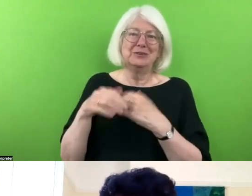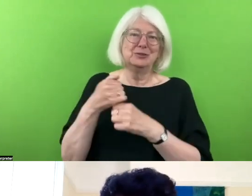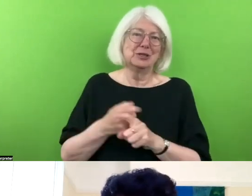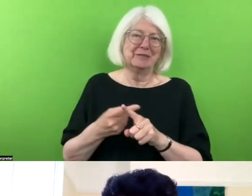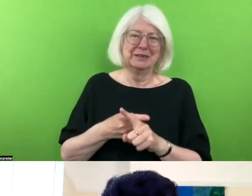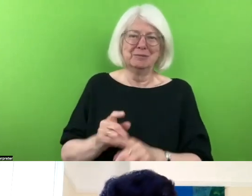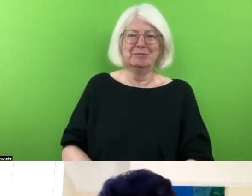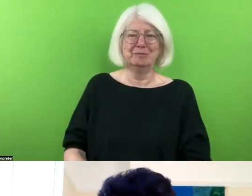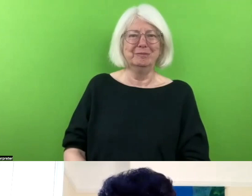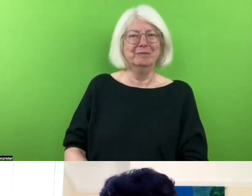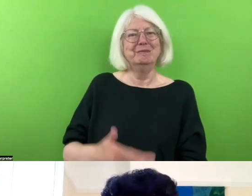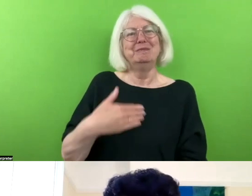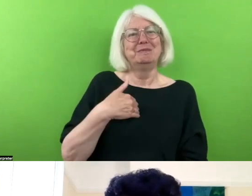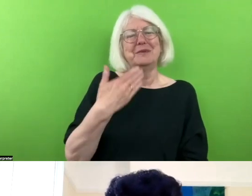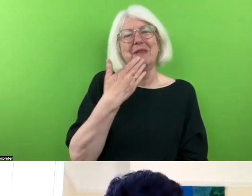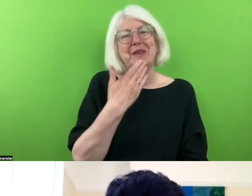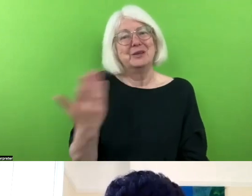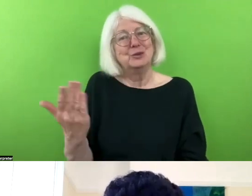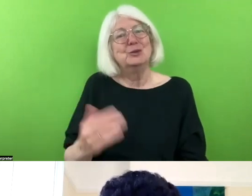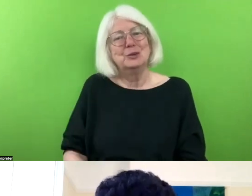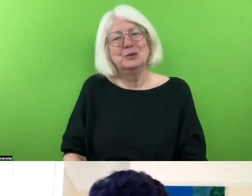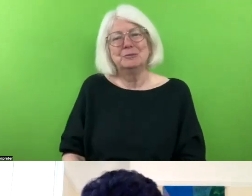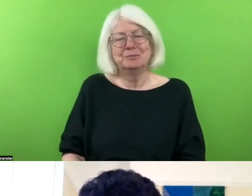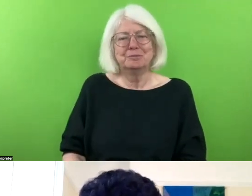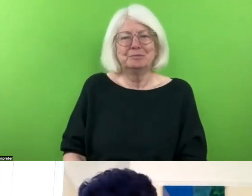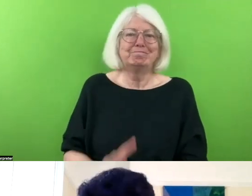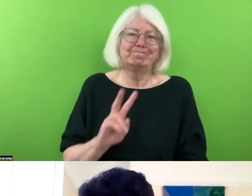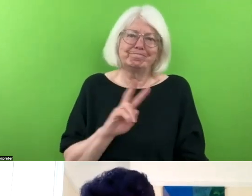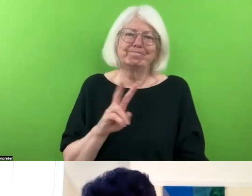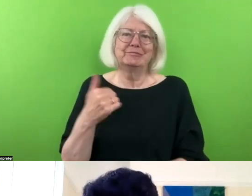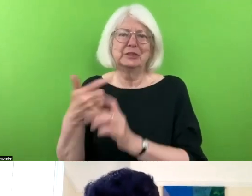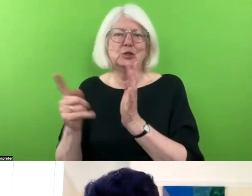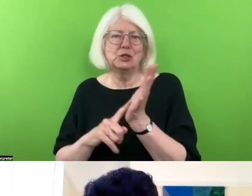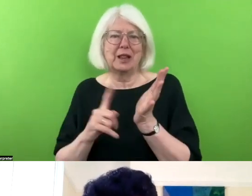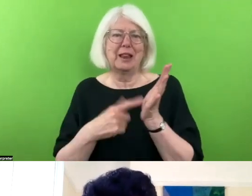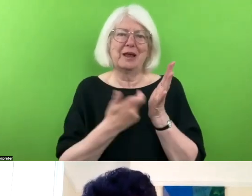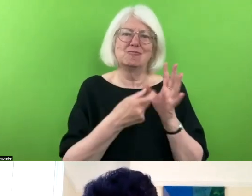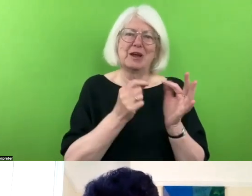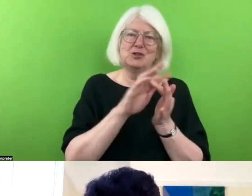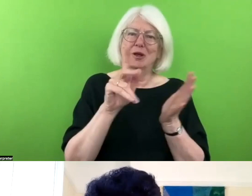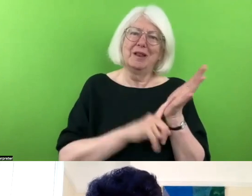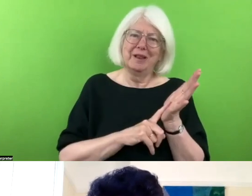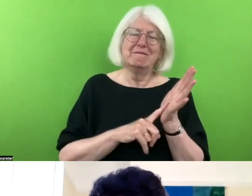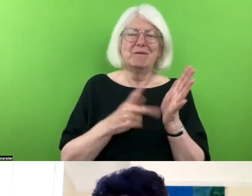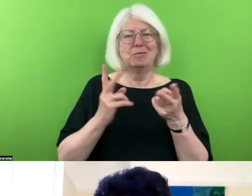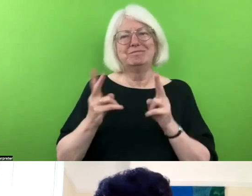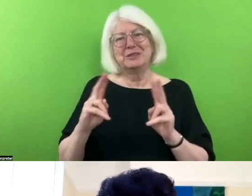England. So thanks again to Gill and Rachel for helping us in